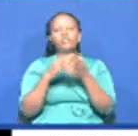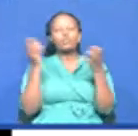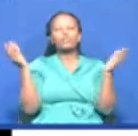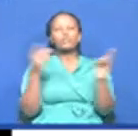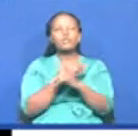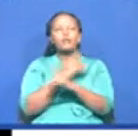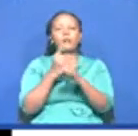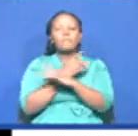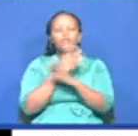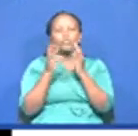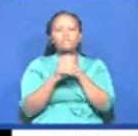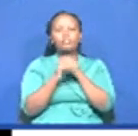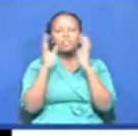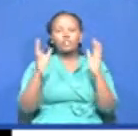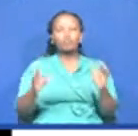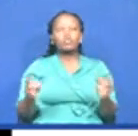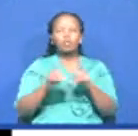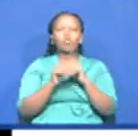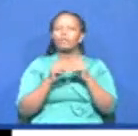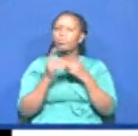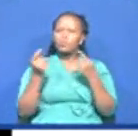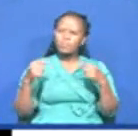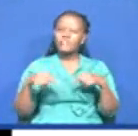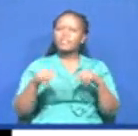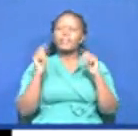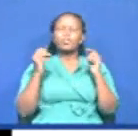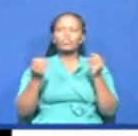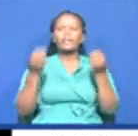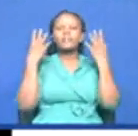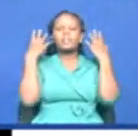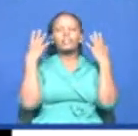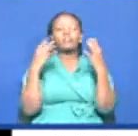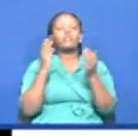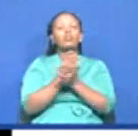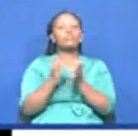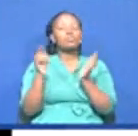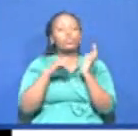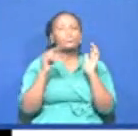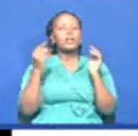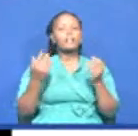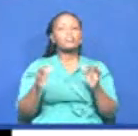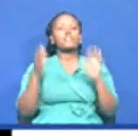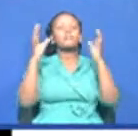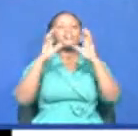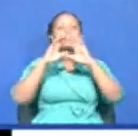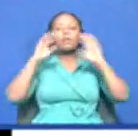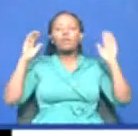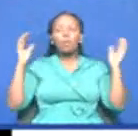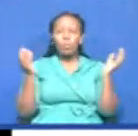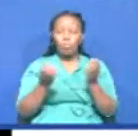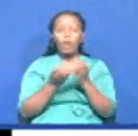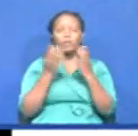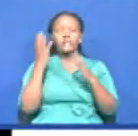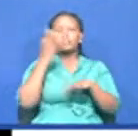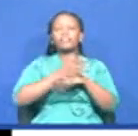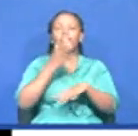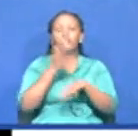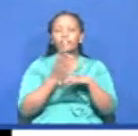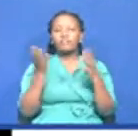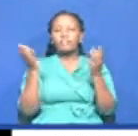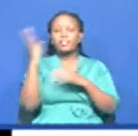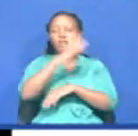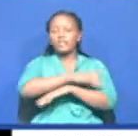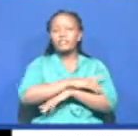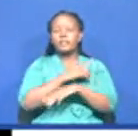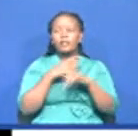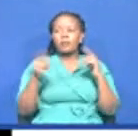as ACA, trying to understand that while we are marking the World Counterfeit Day, ACA has also rolled out an